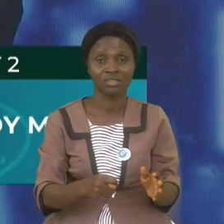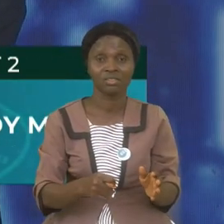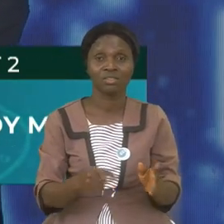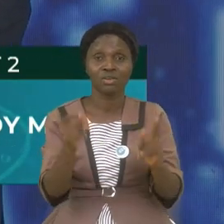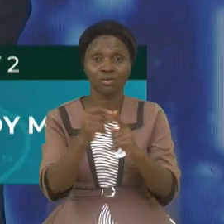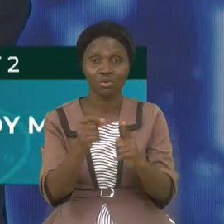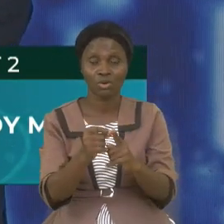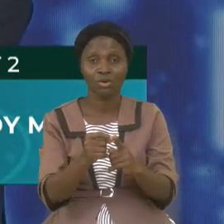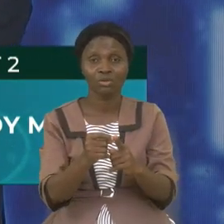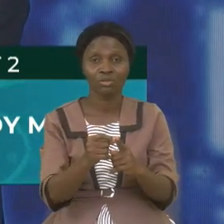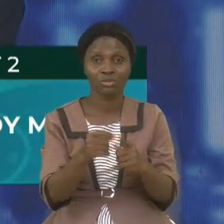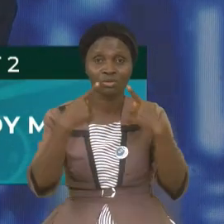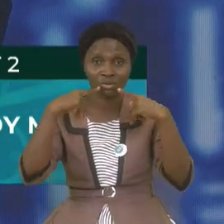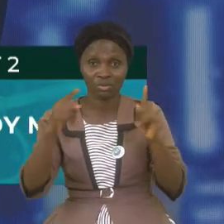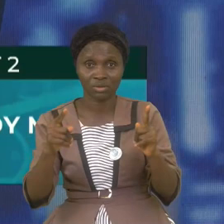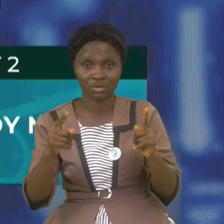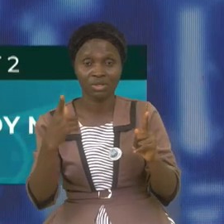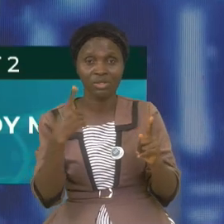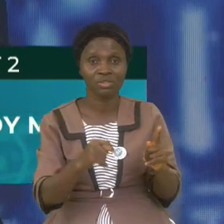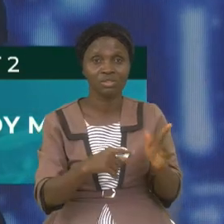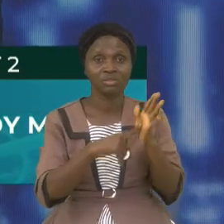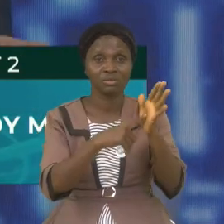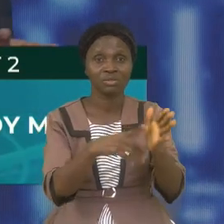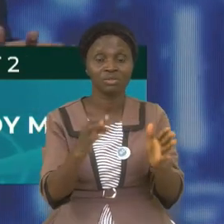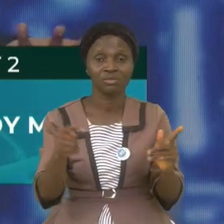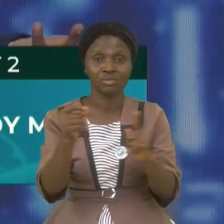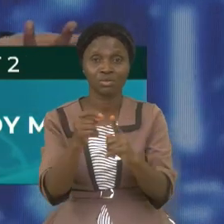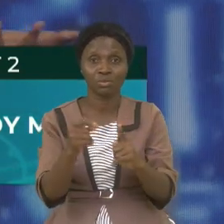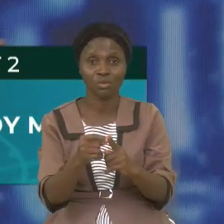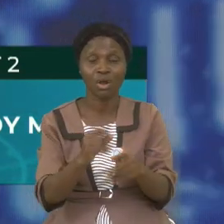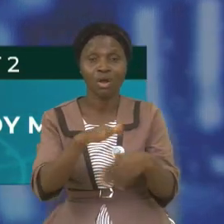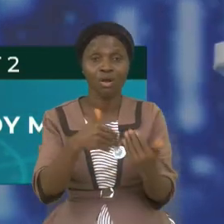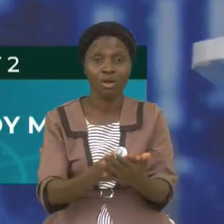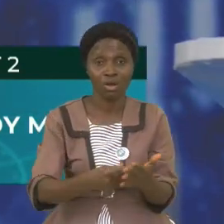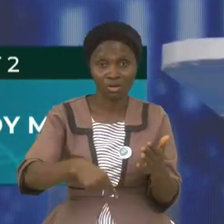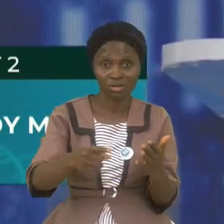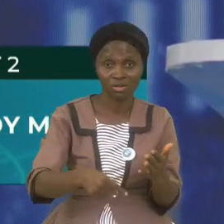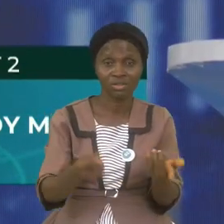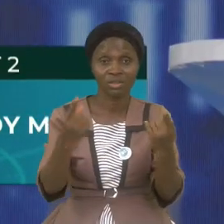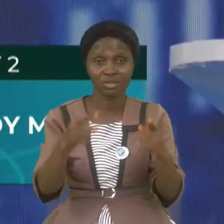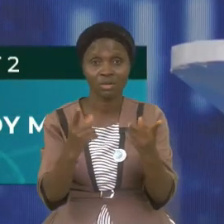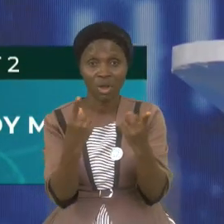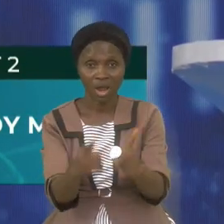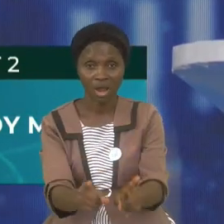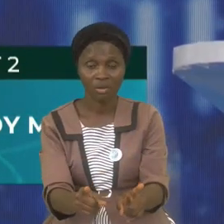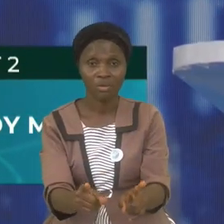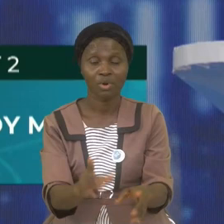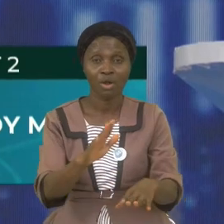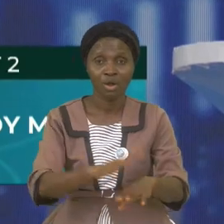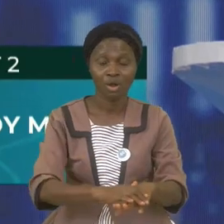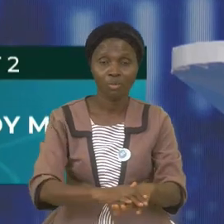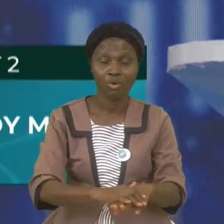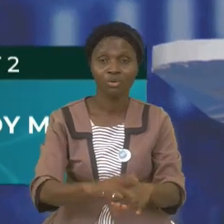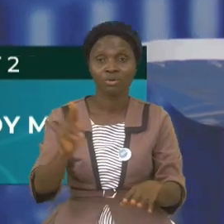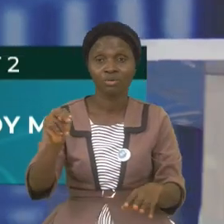his life, exposition of the word, all this came upon